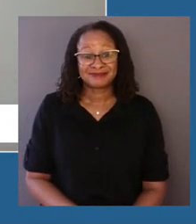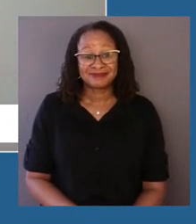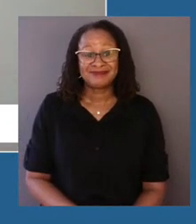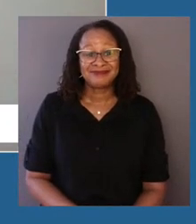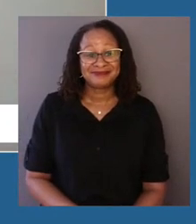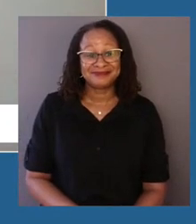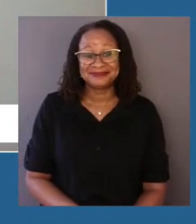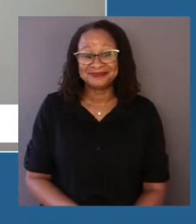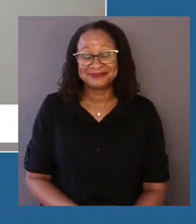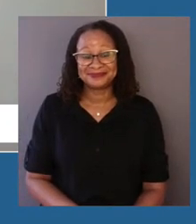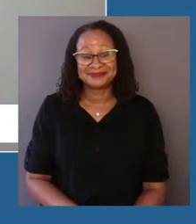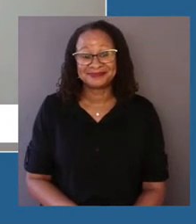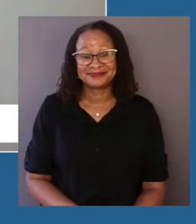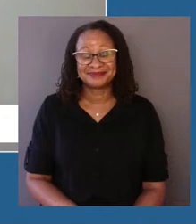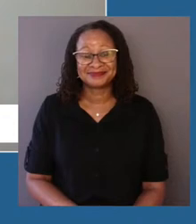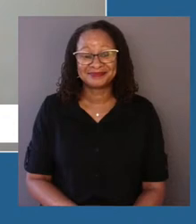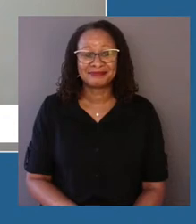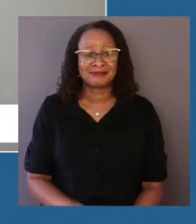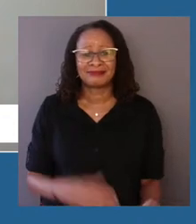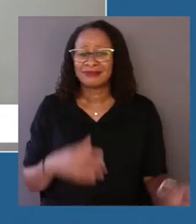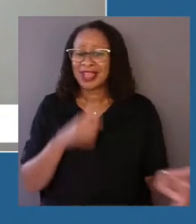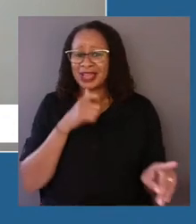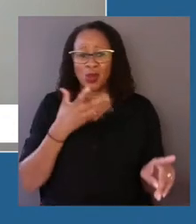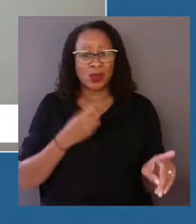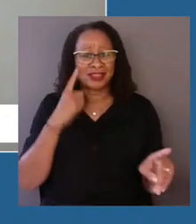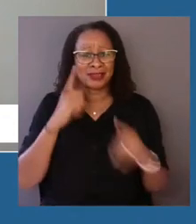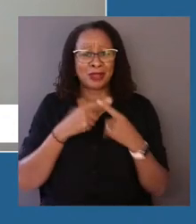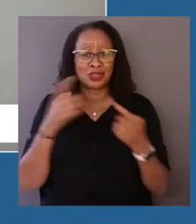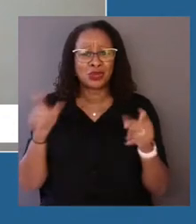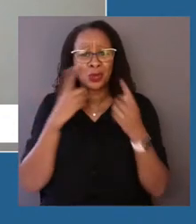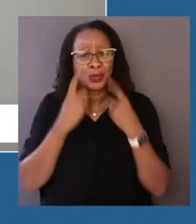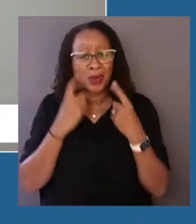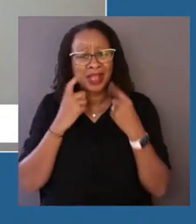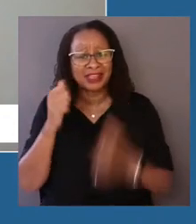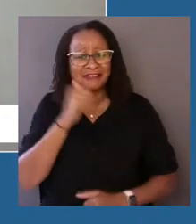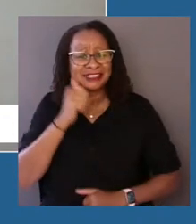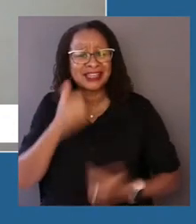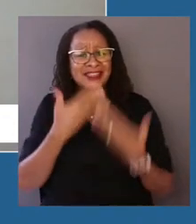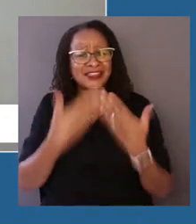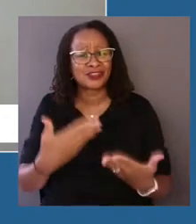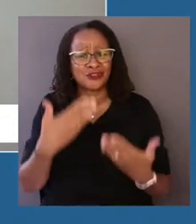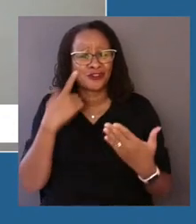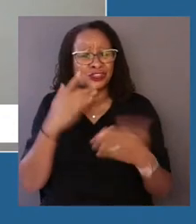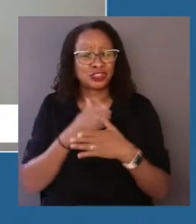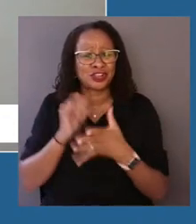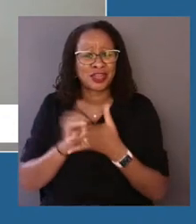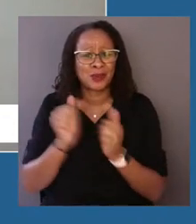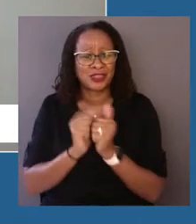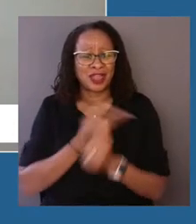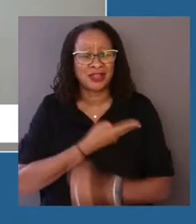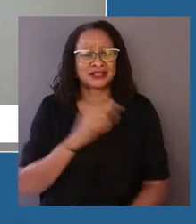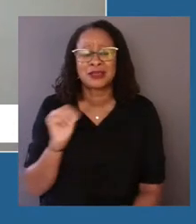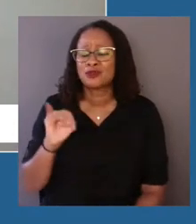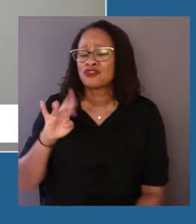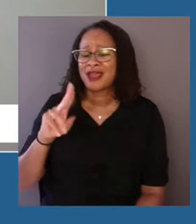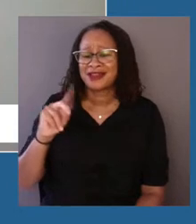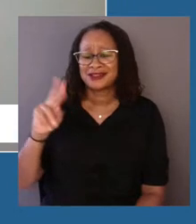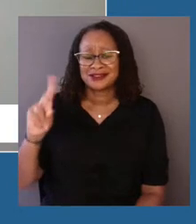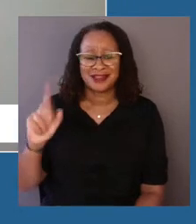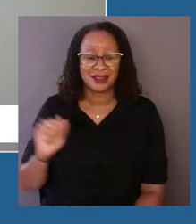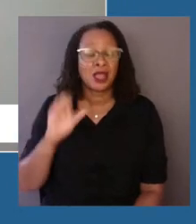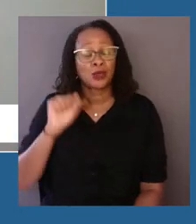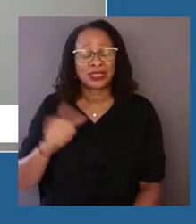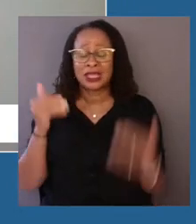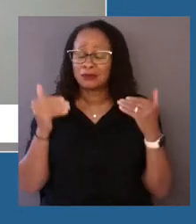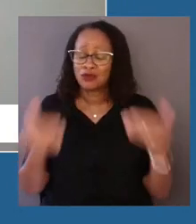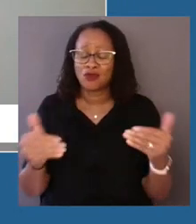I never want to think about you being a puddle of tears, and thank you for sharing that with us. We can move forward together. We have a